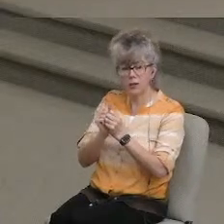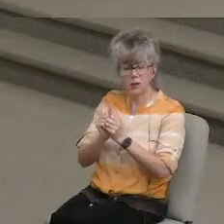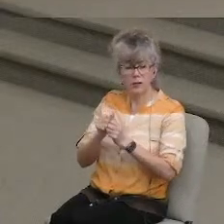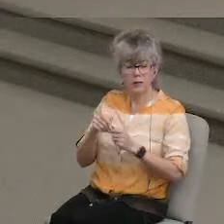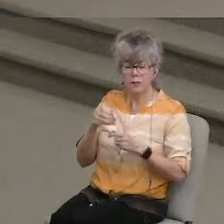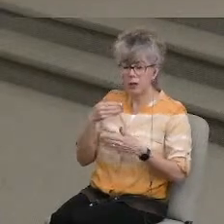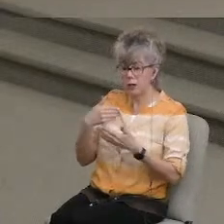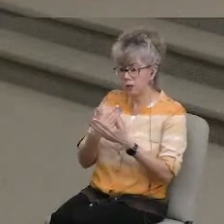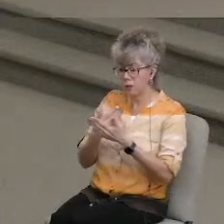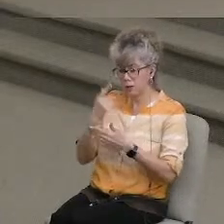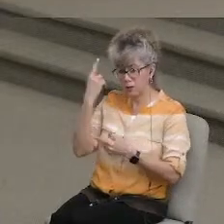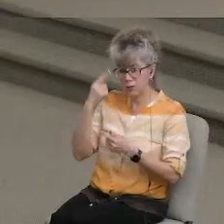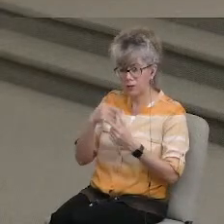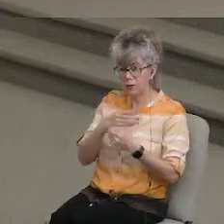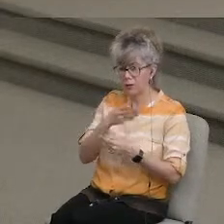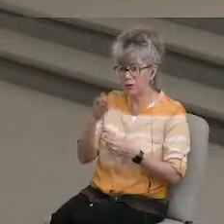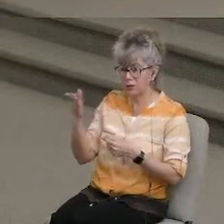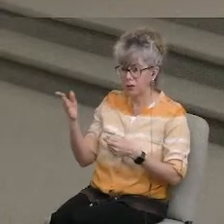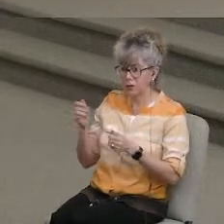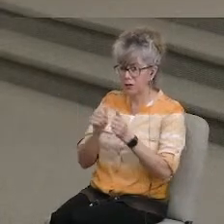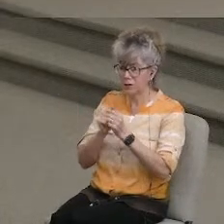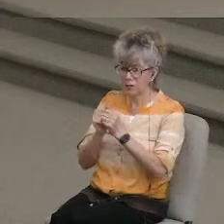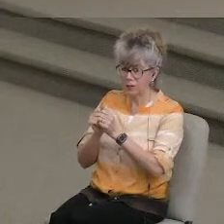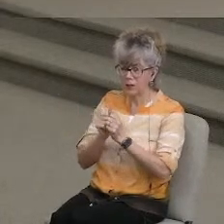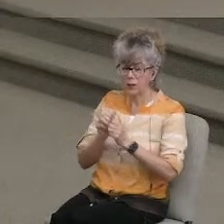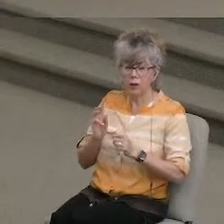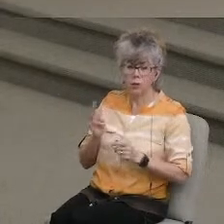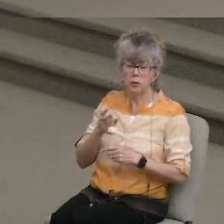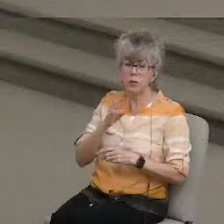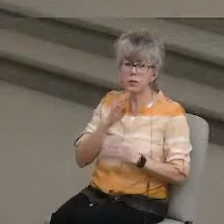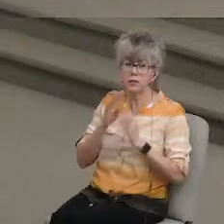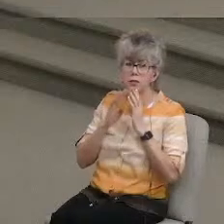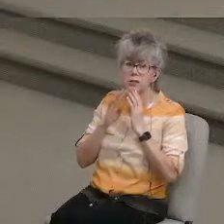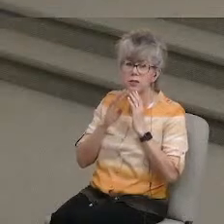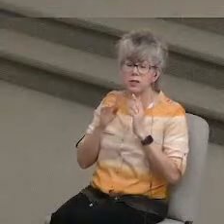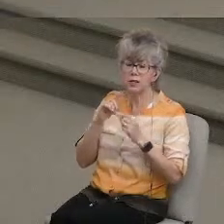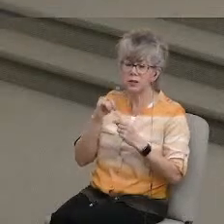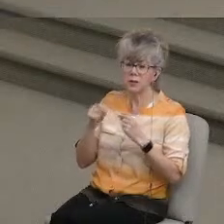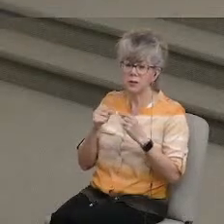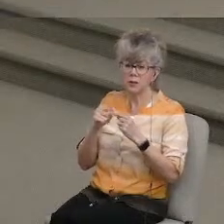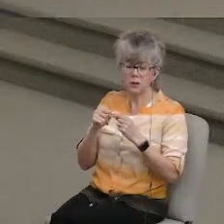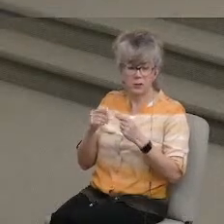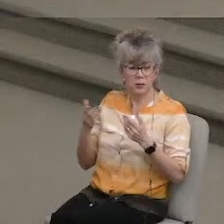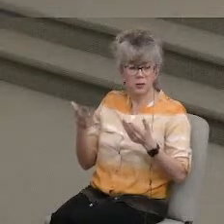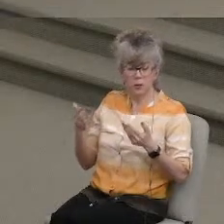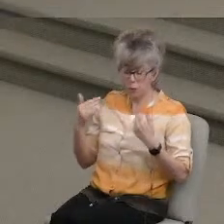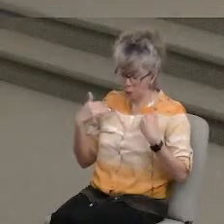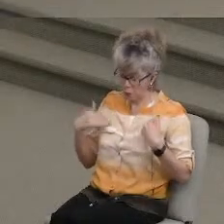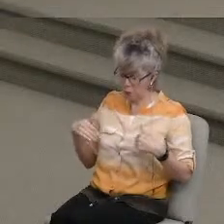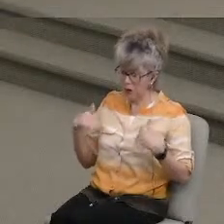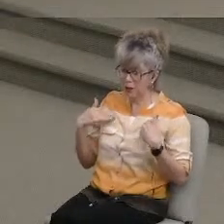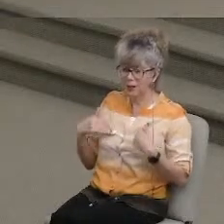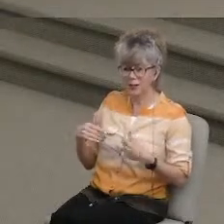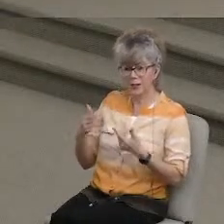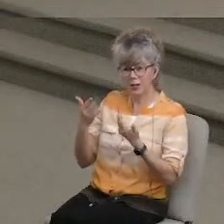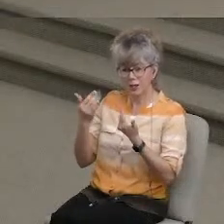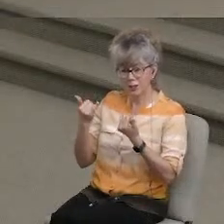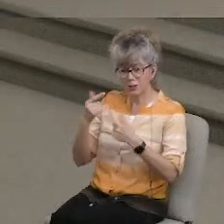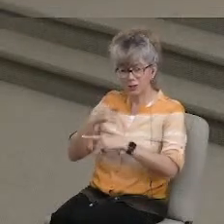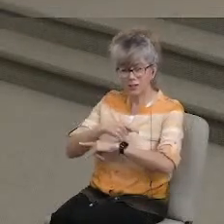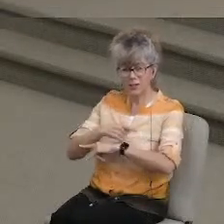guys. Scott Ferguson and I got together, and we talked to each other about what to wear today. So, you know, so there.